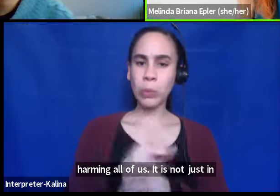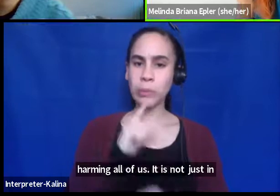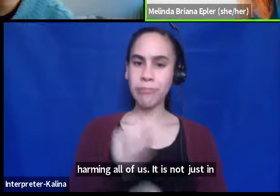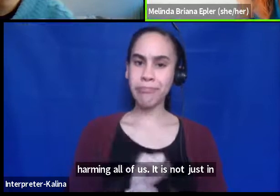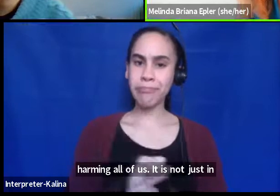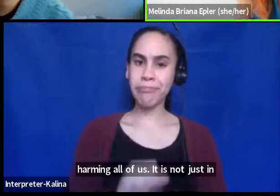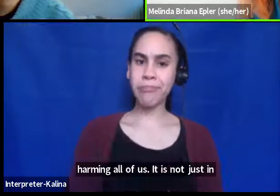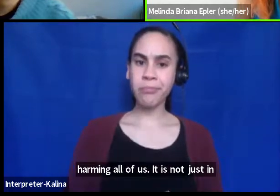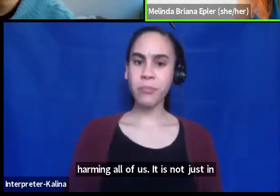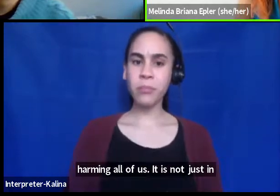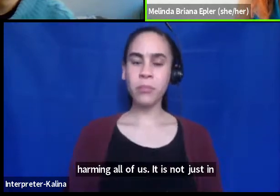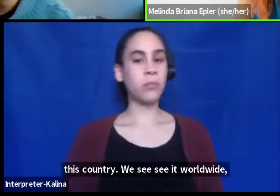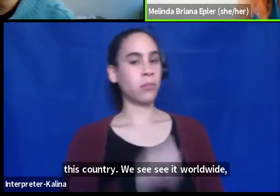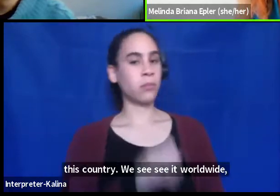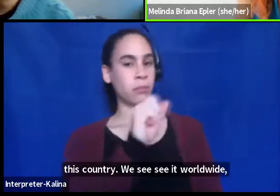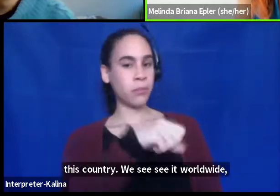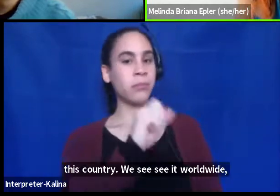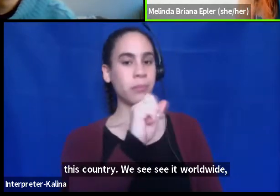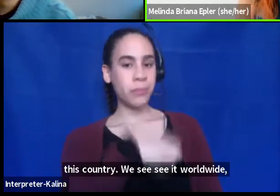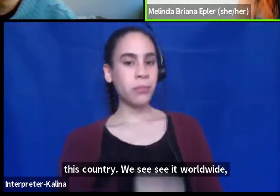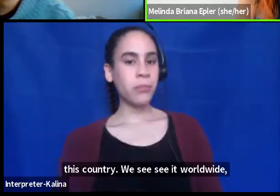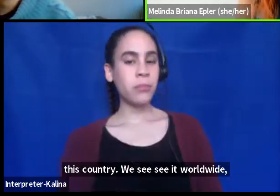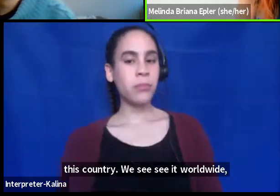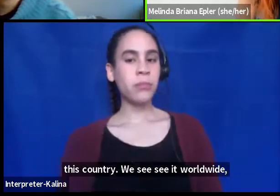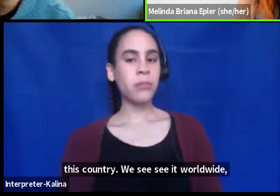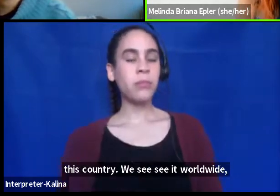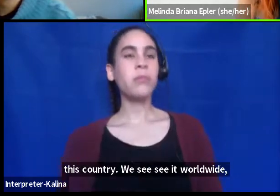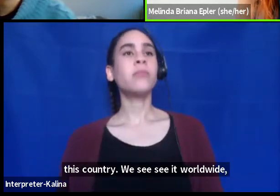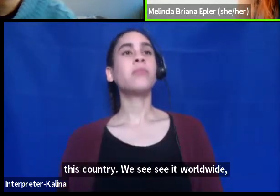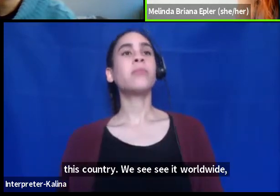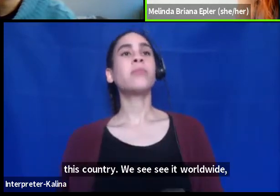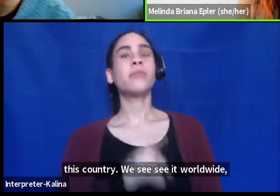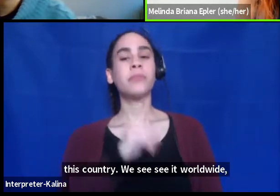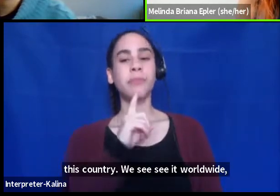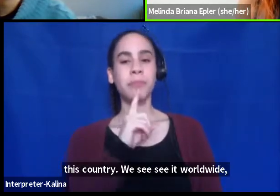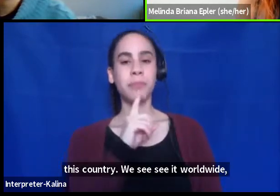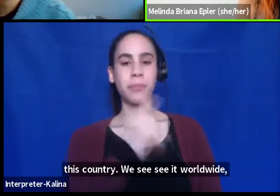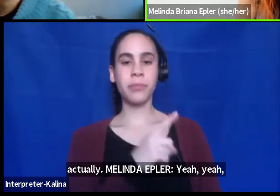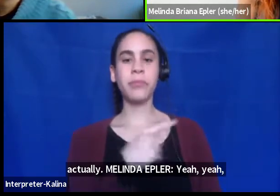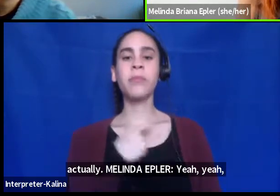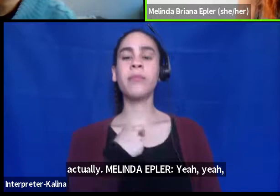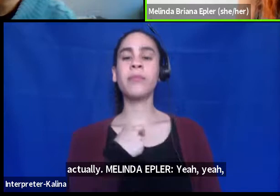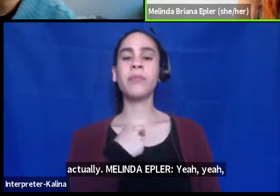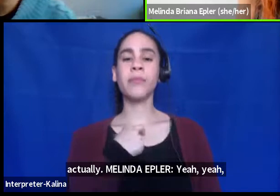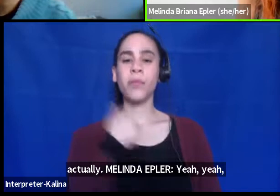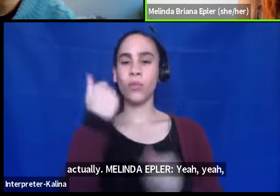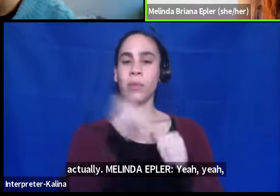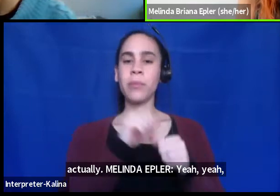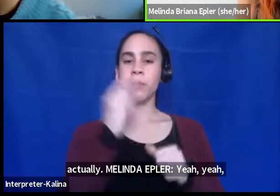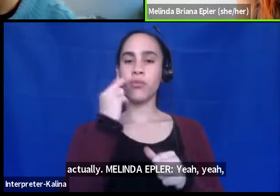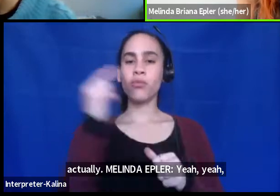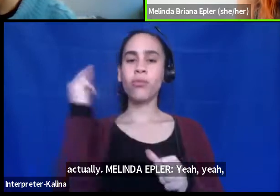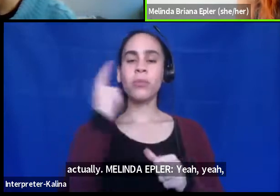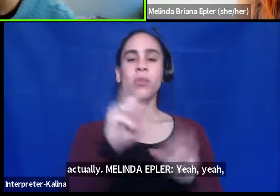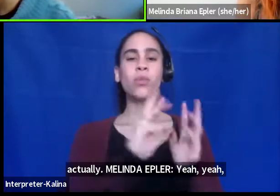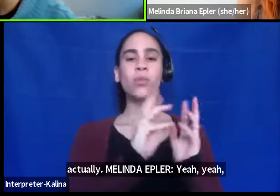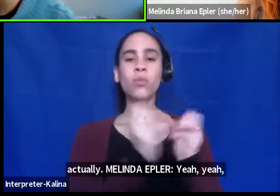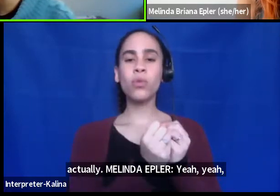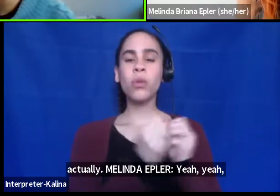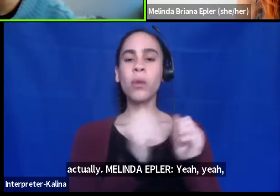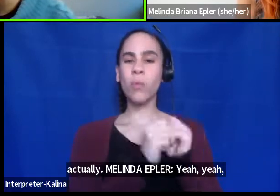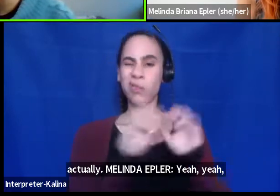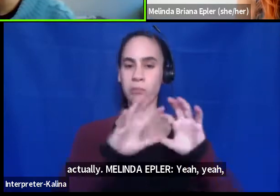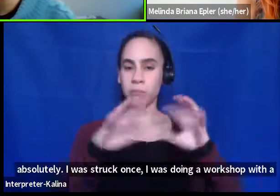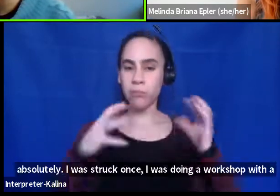Yeah, absolutely. I was struck once, I was doing a workshop with a global population,